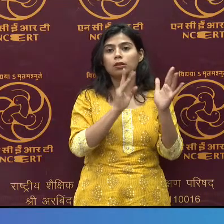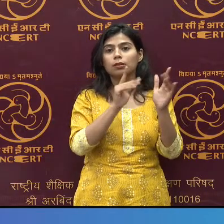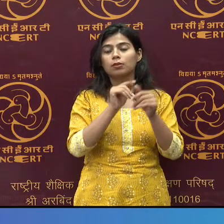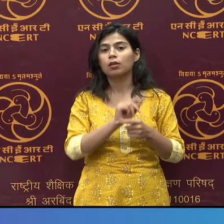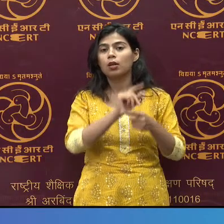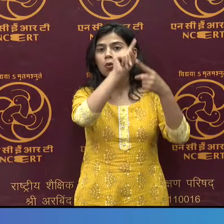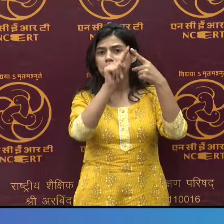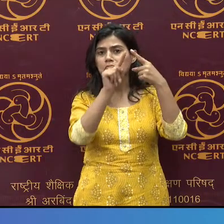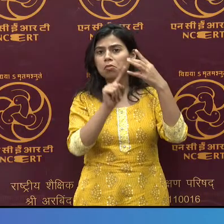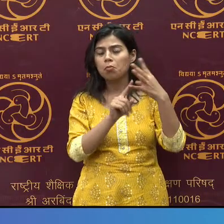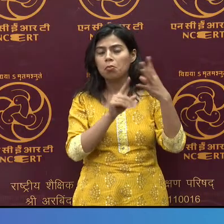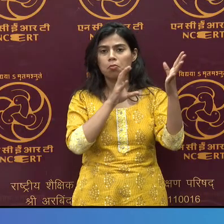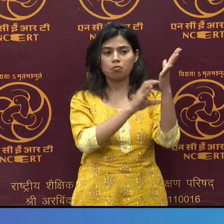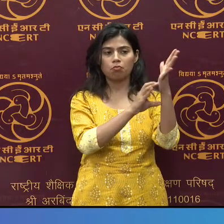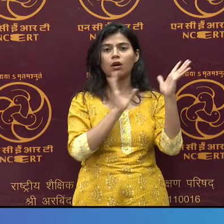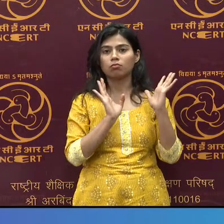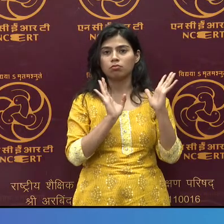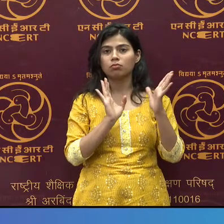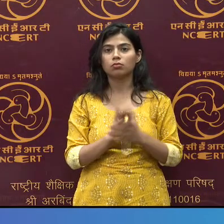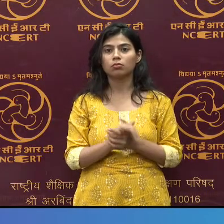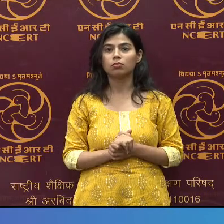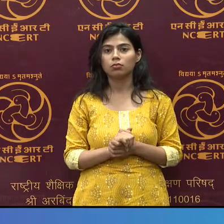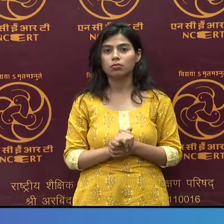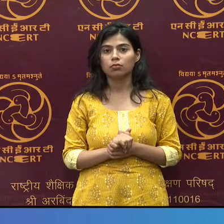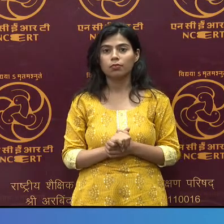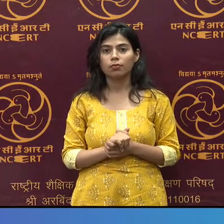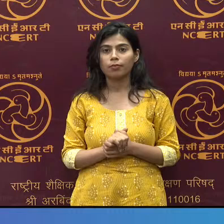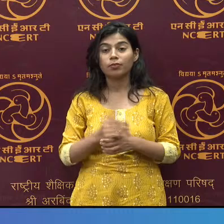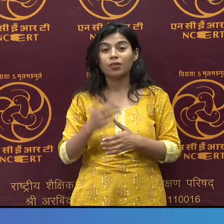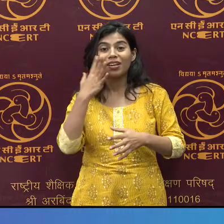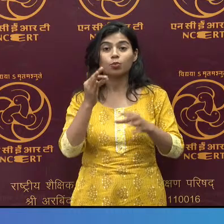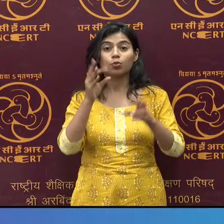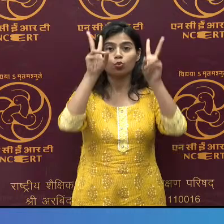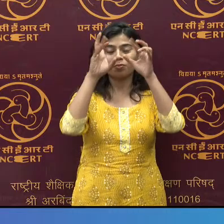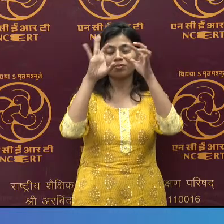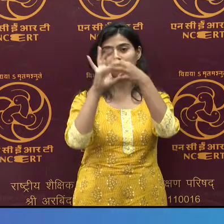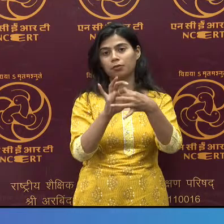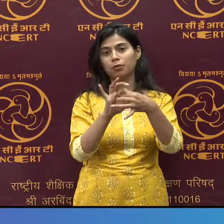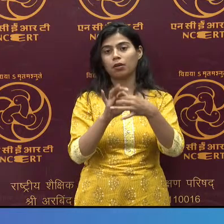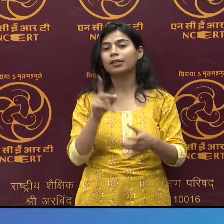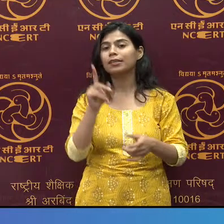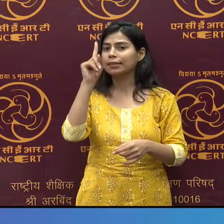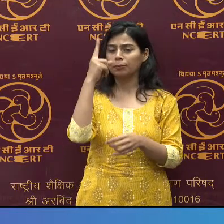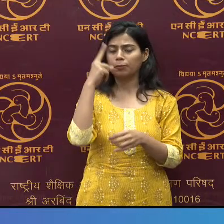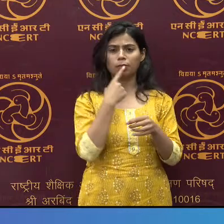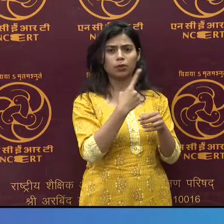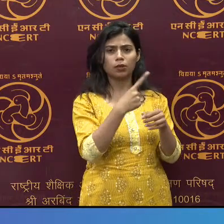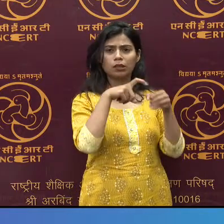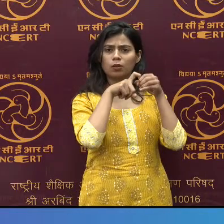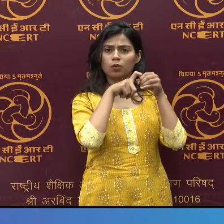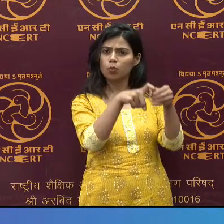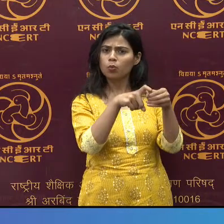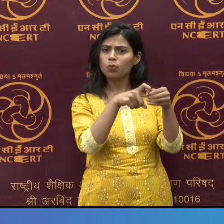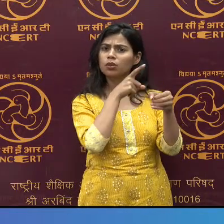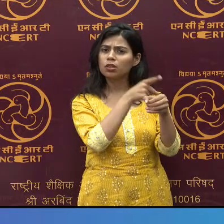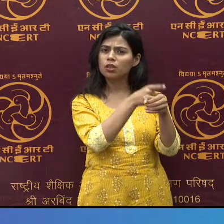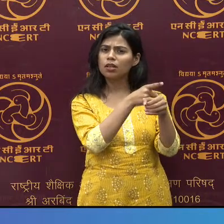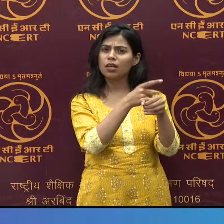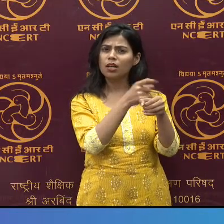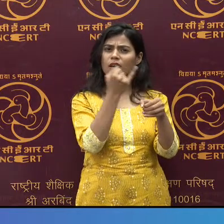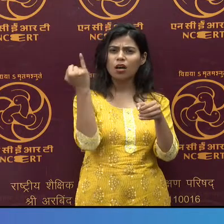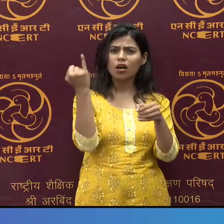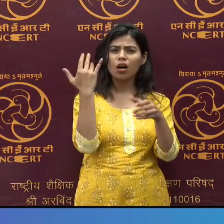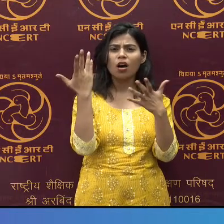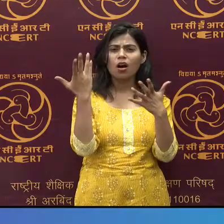they would like to follow or decide in terms of that particular topic. Ma'am, I have a question, like what should be the ideal length